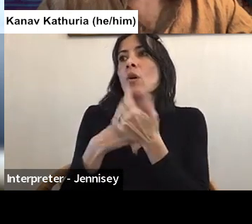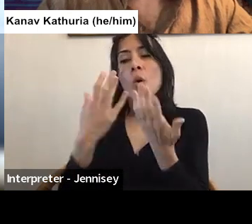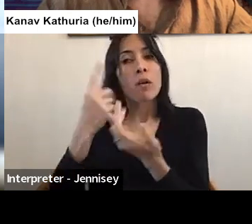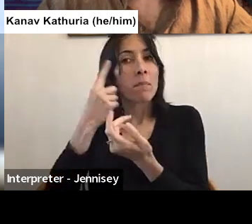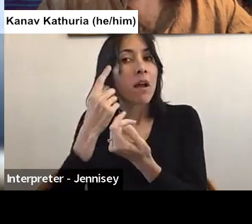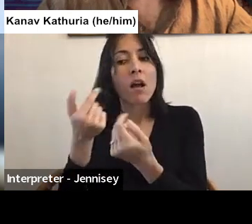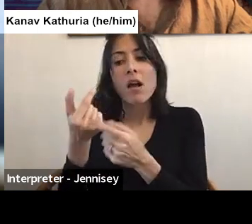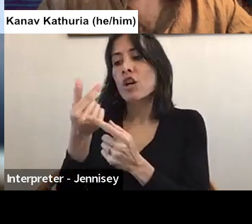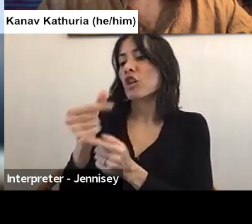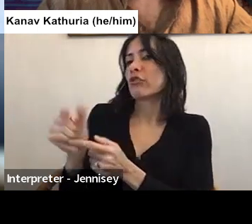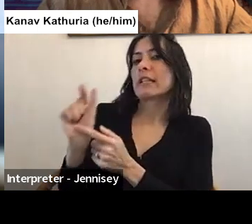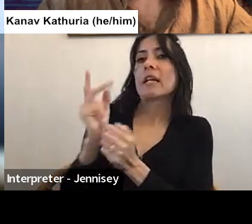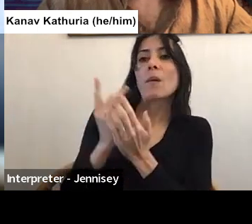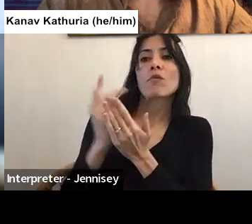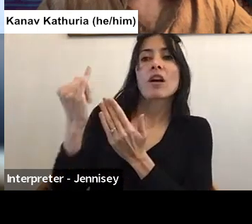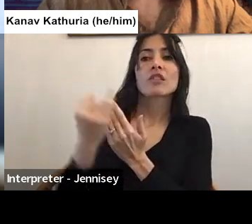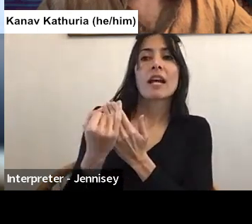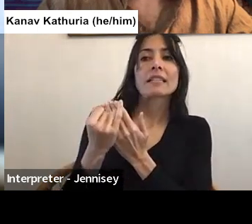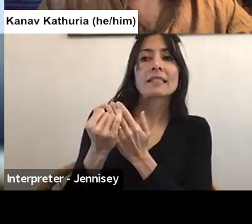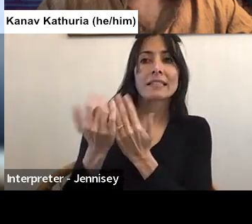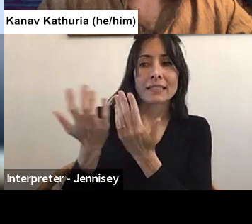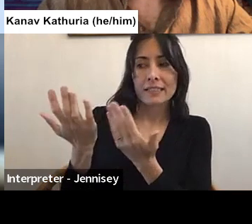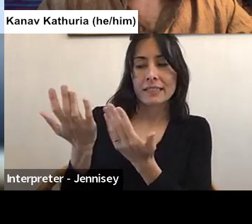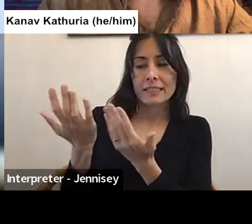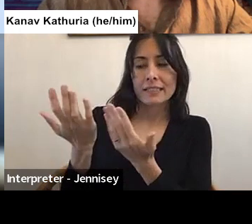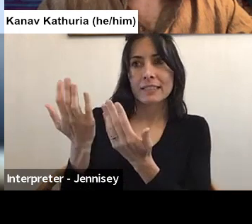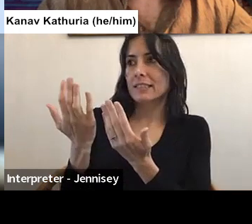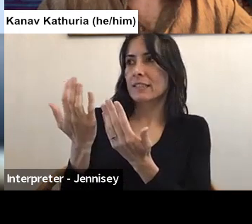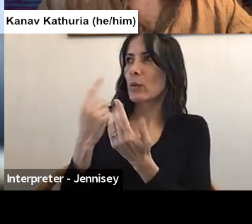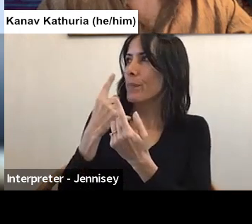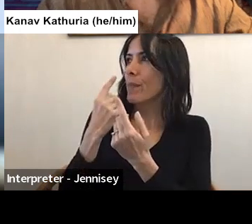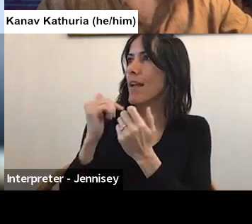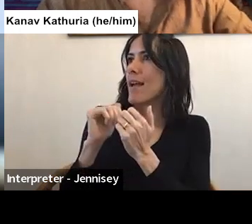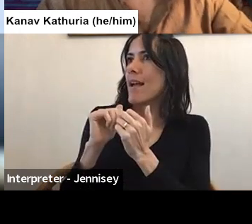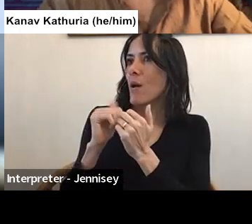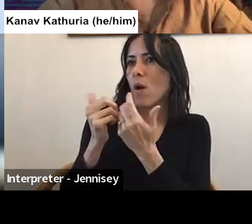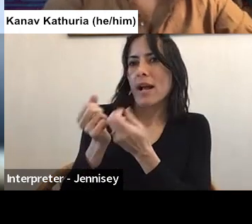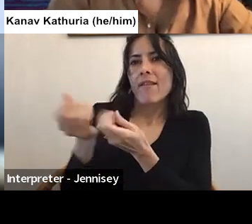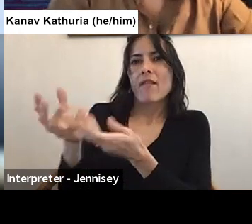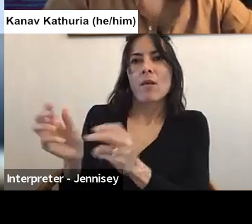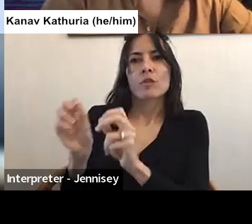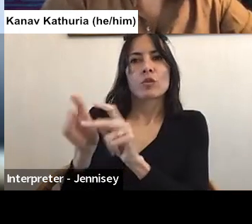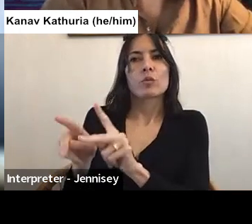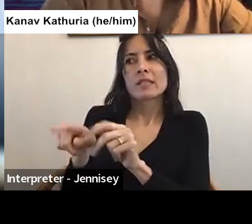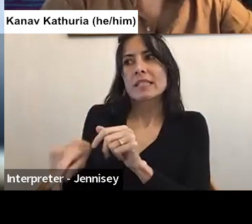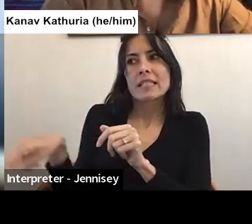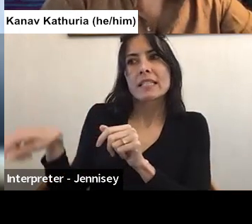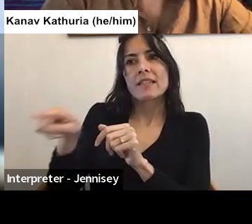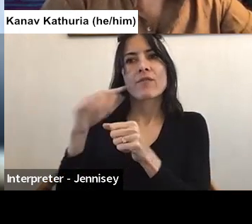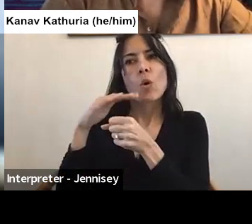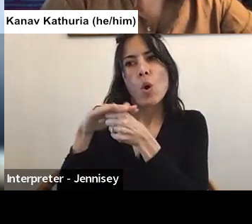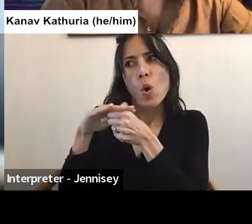You know, how do we literally, you know, create opportunities for these sisters to own